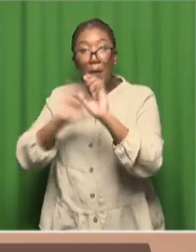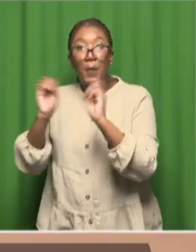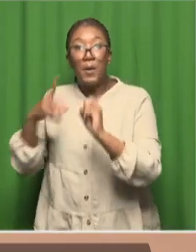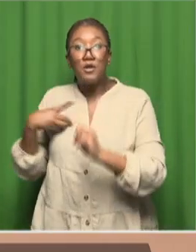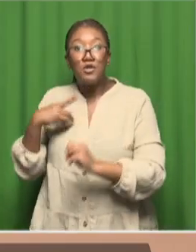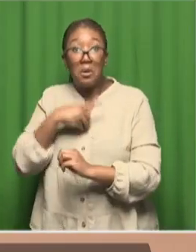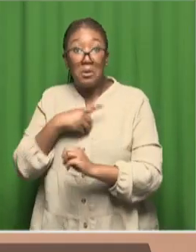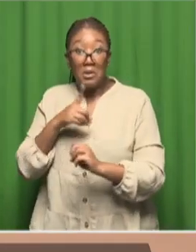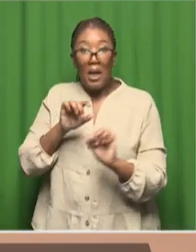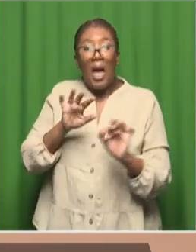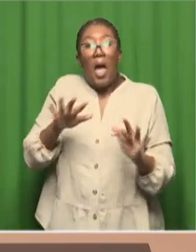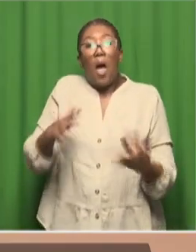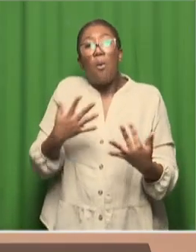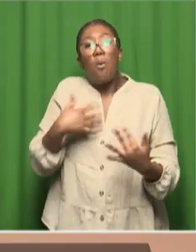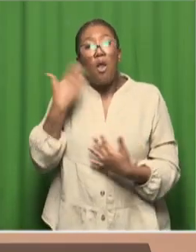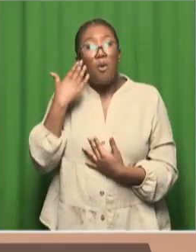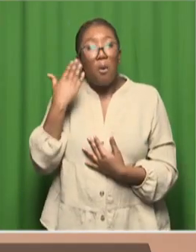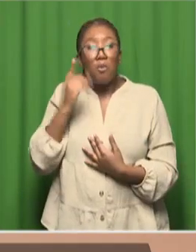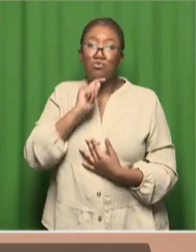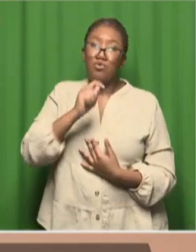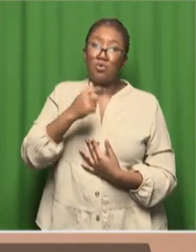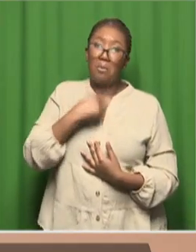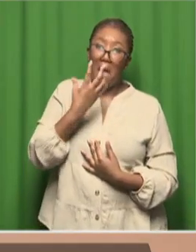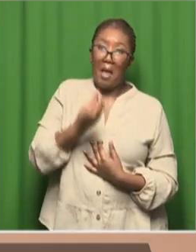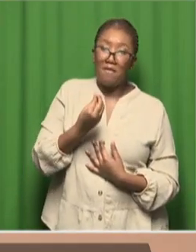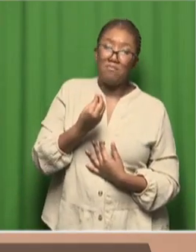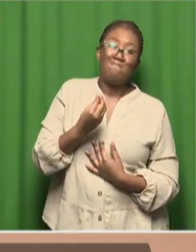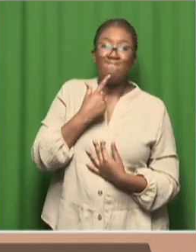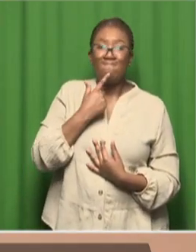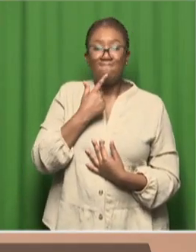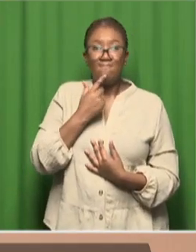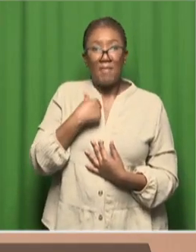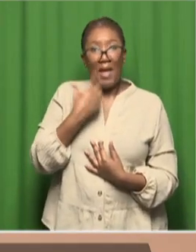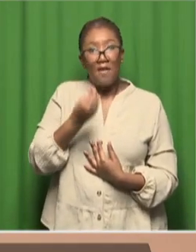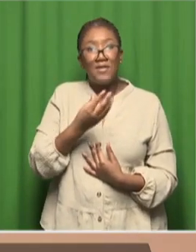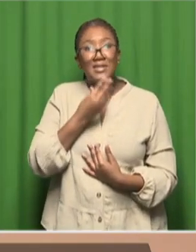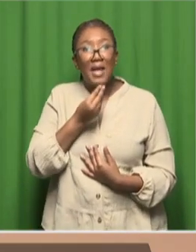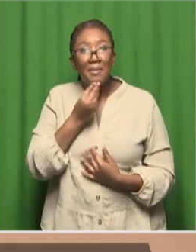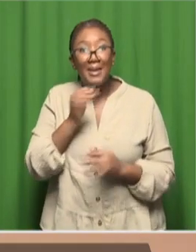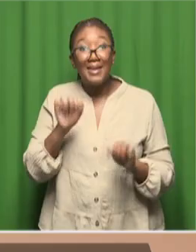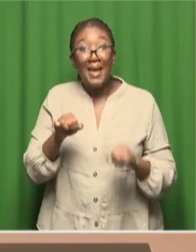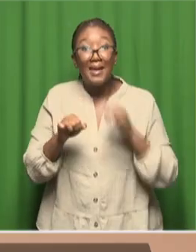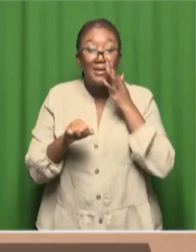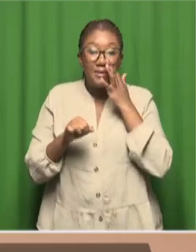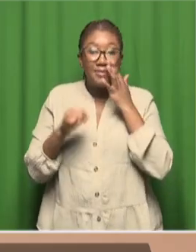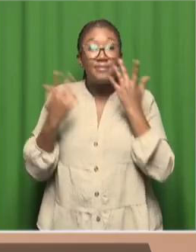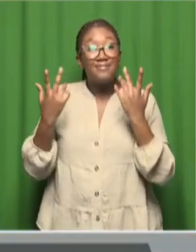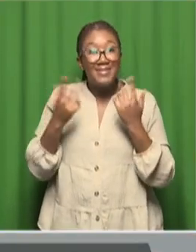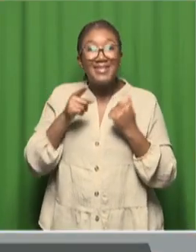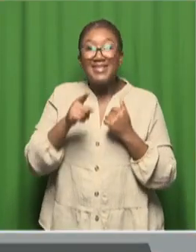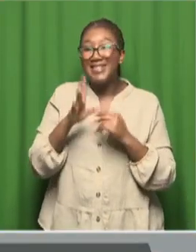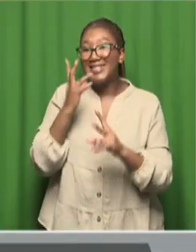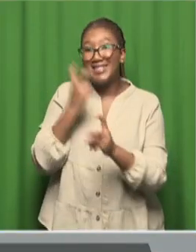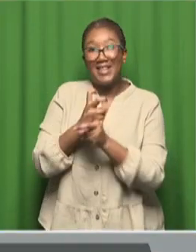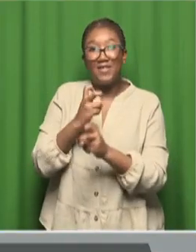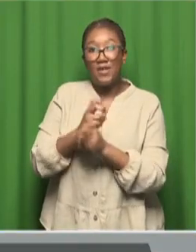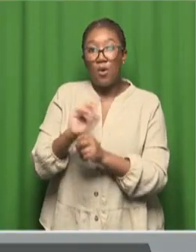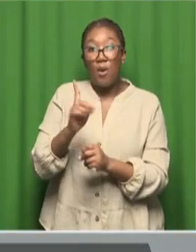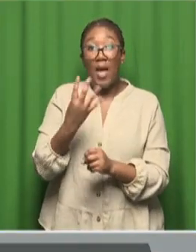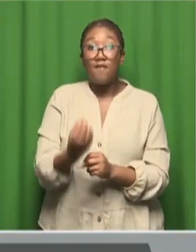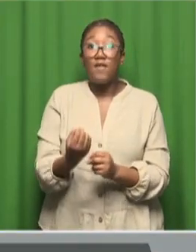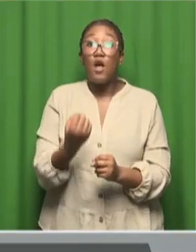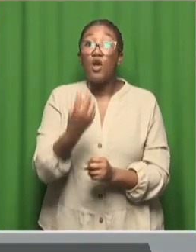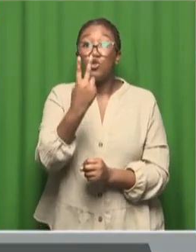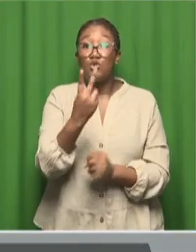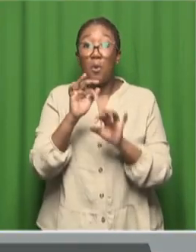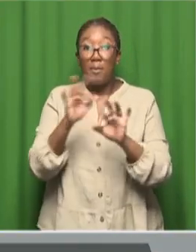there a symptom that'll tell me, hang on, you're probably diabetic? So that's a difficult one. Yeah. If you put two diabetics in the room, both of